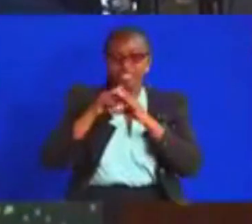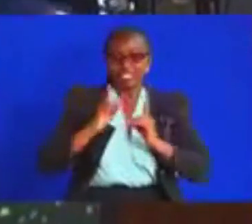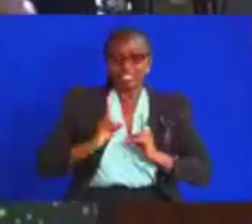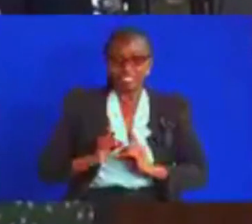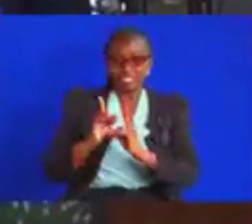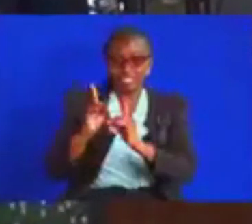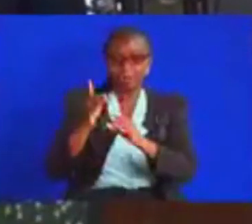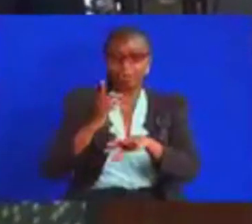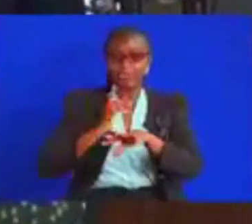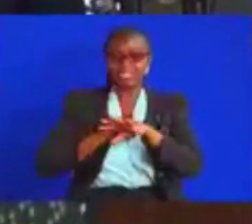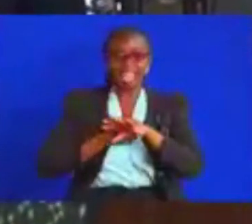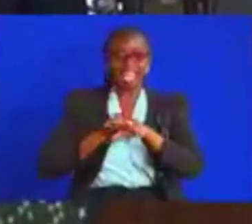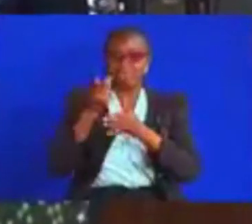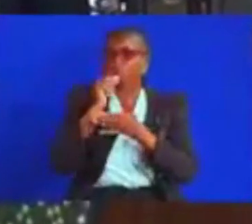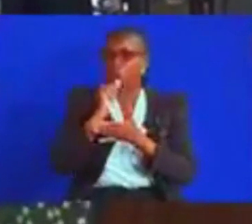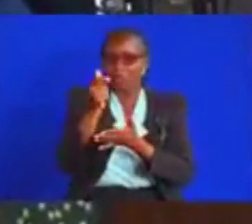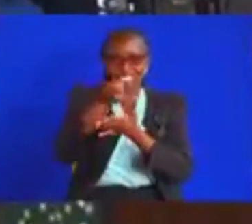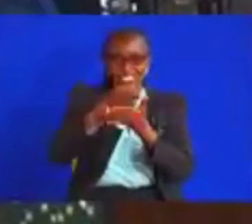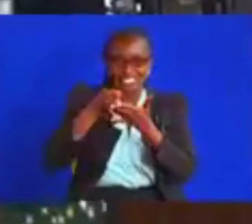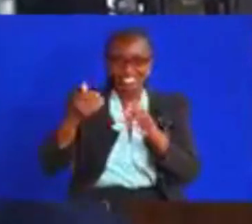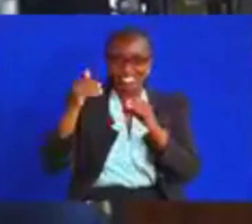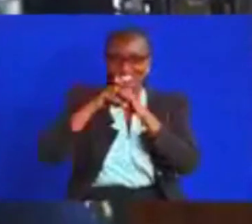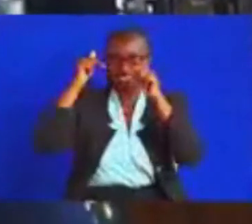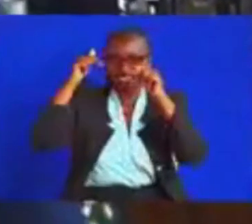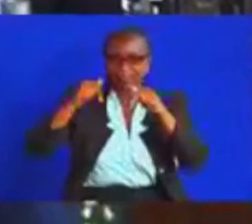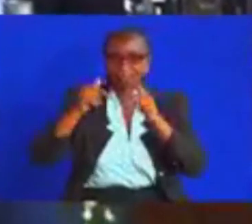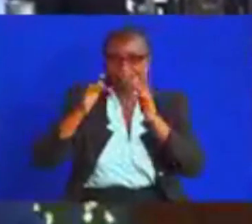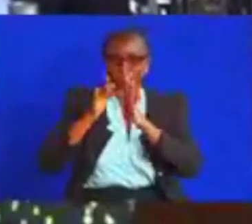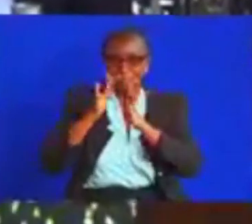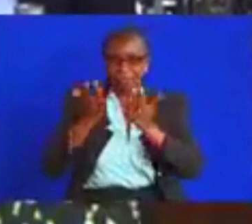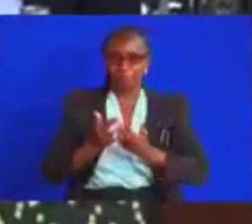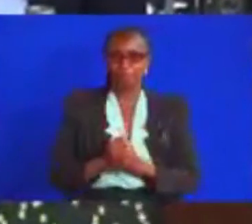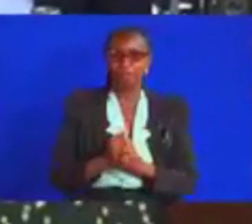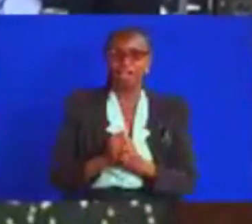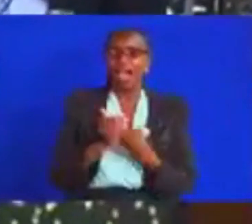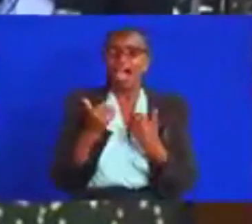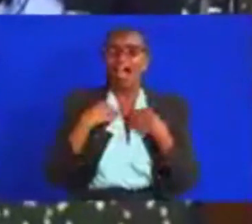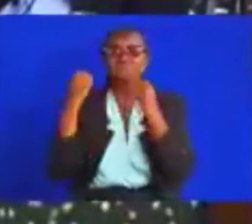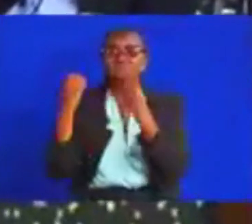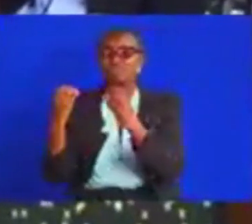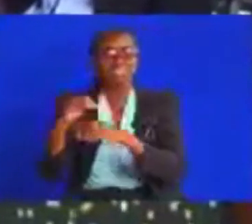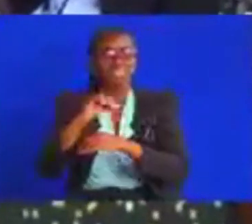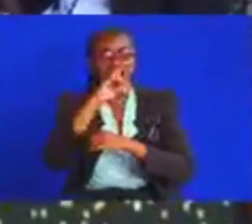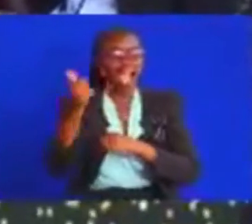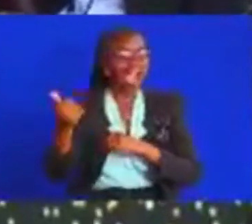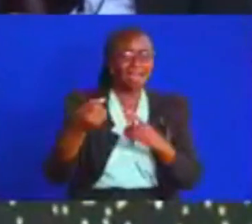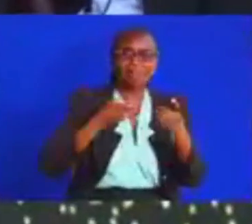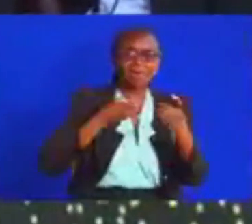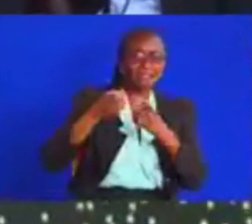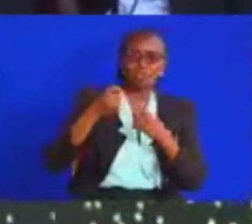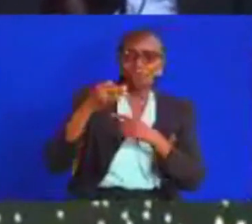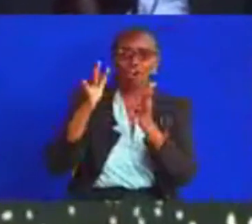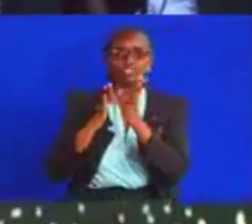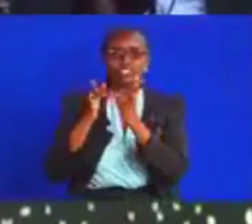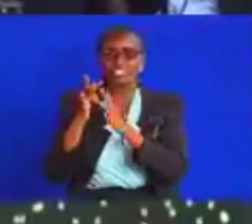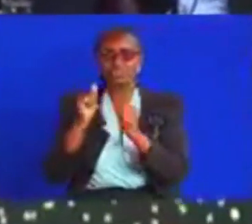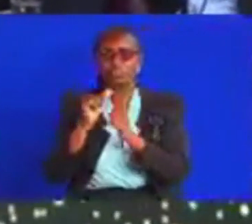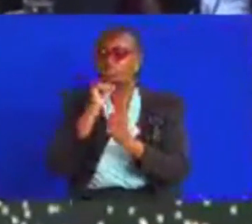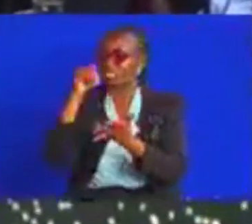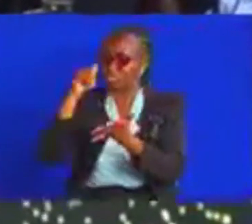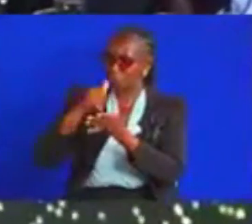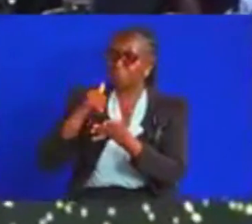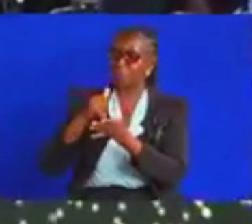which were not written in this book. So there were many other manifestations of Jesus that were not written in this